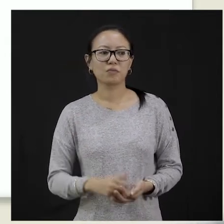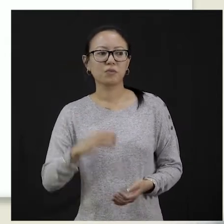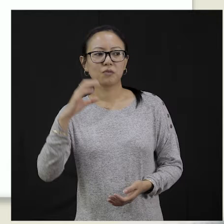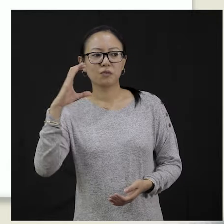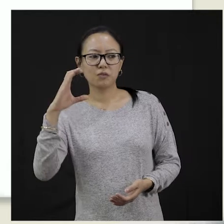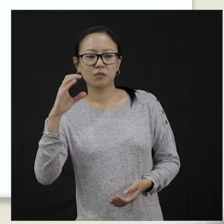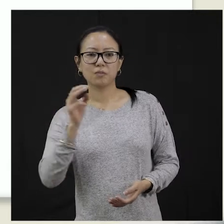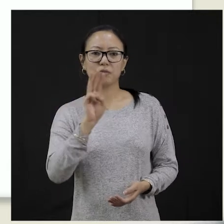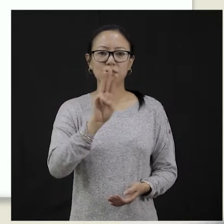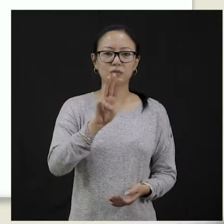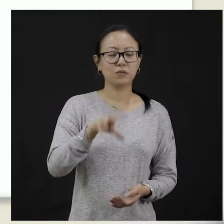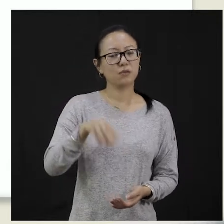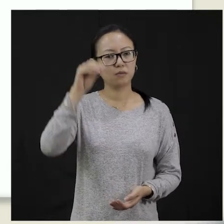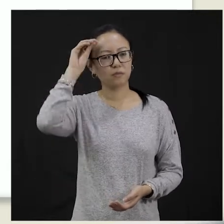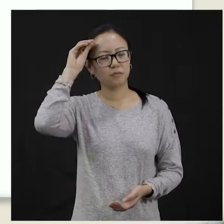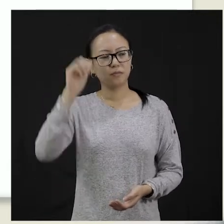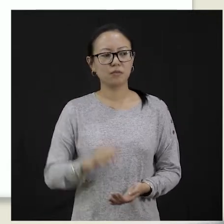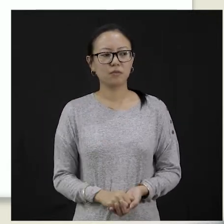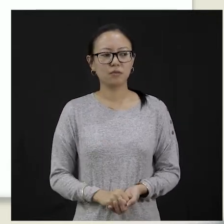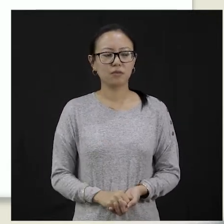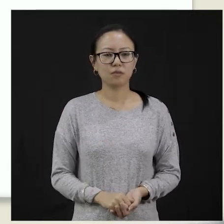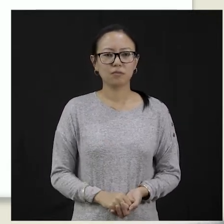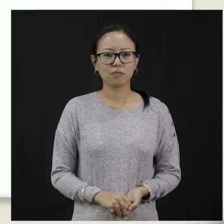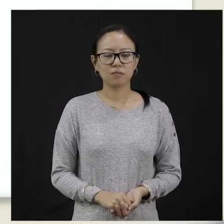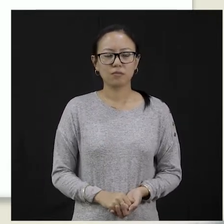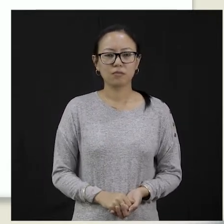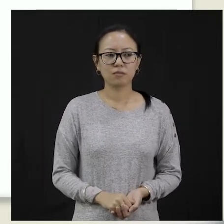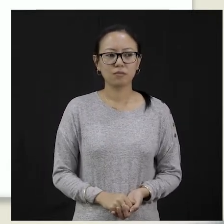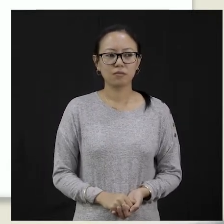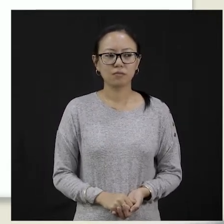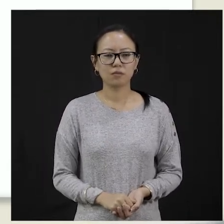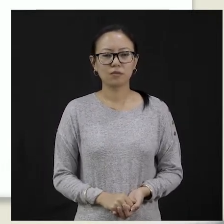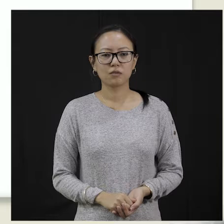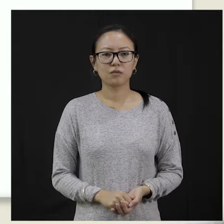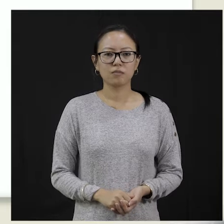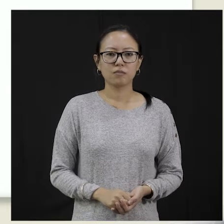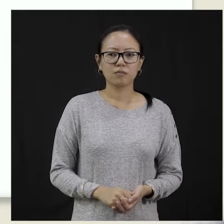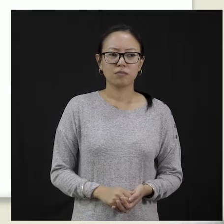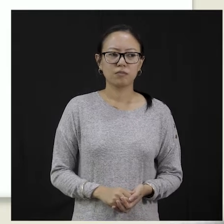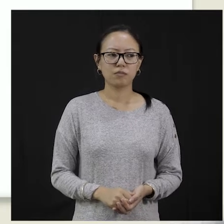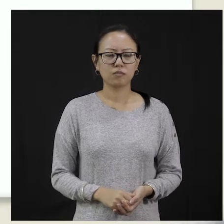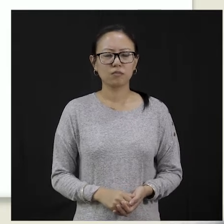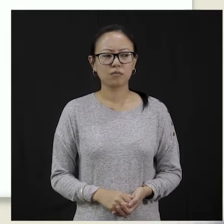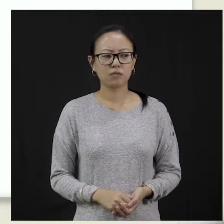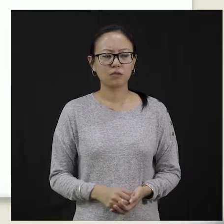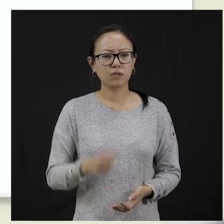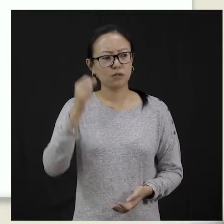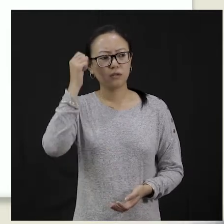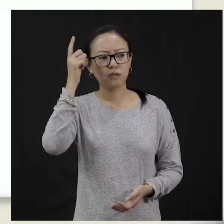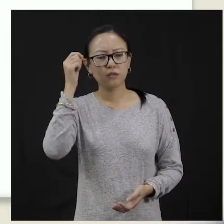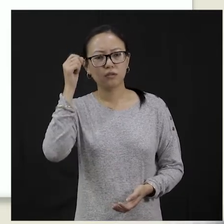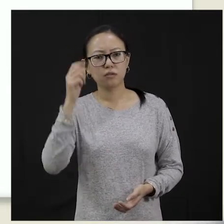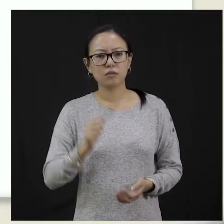chapter, that is chapter number 3 in your textbook. It is Spatial Understanding,